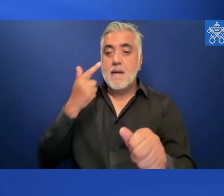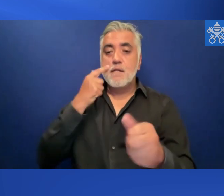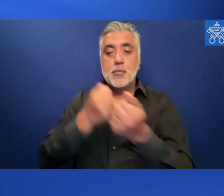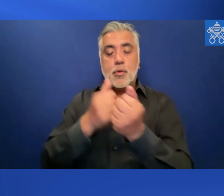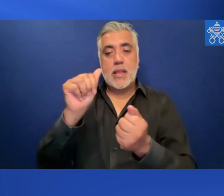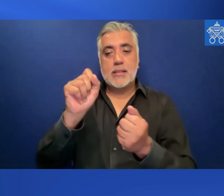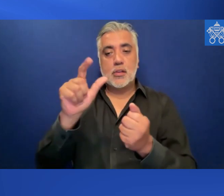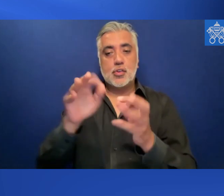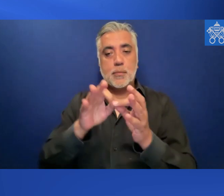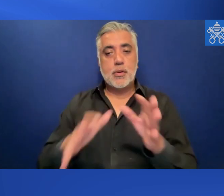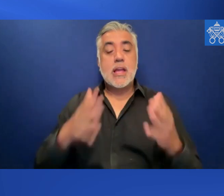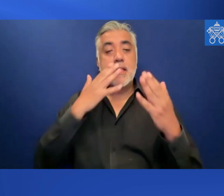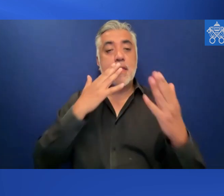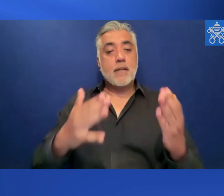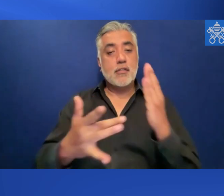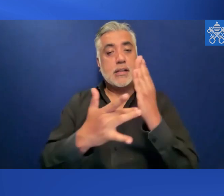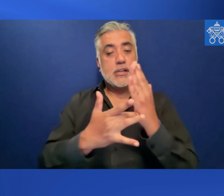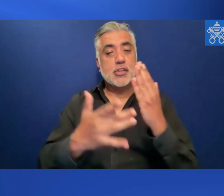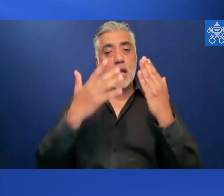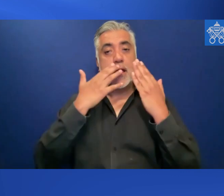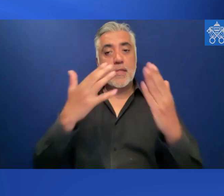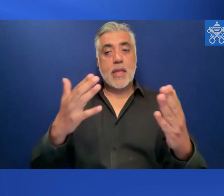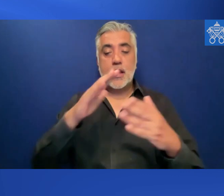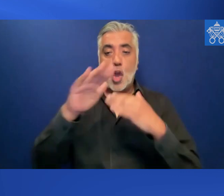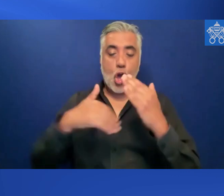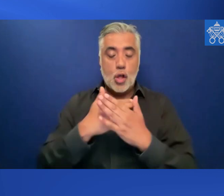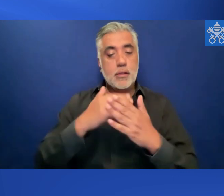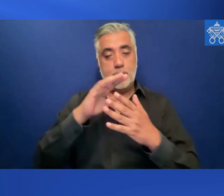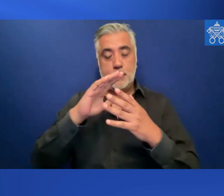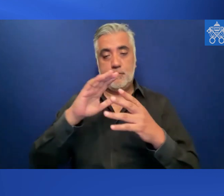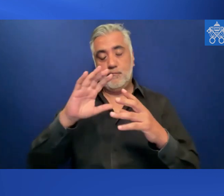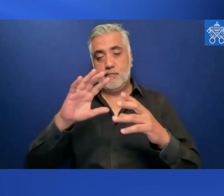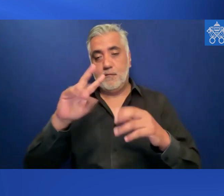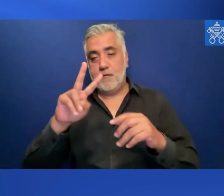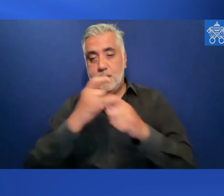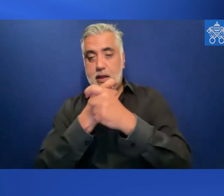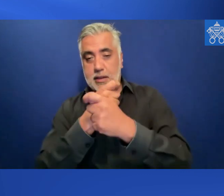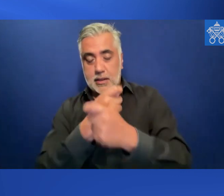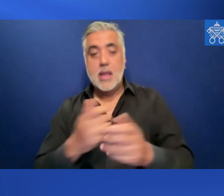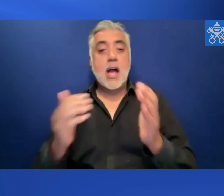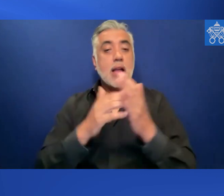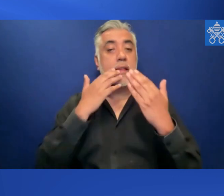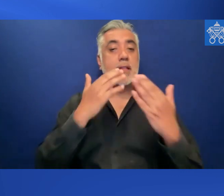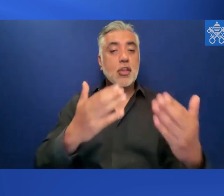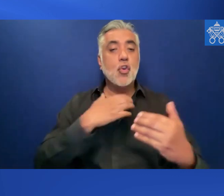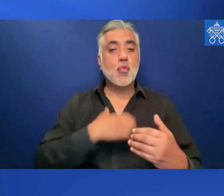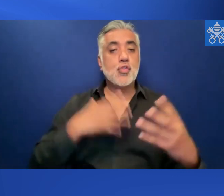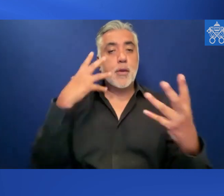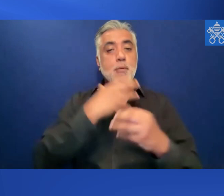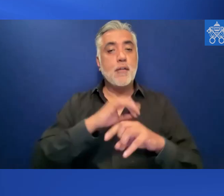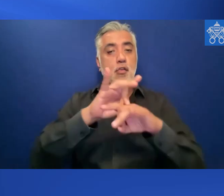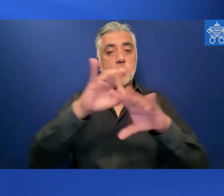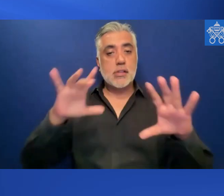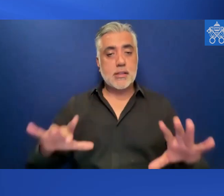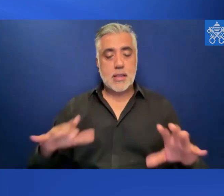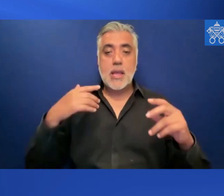radio partners, and all of you who have joined us through Vatican Media and Vatican Media channels. So I thank you,